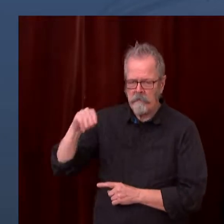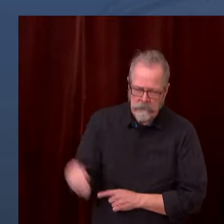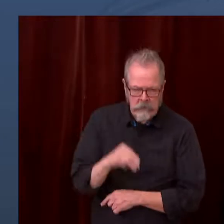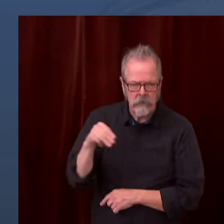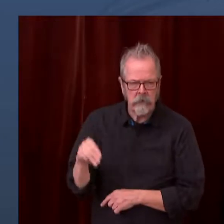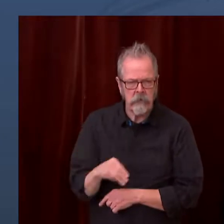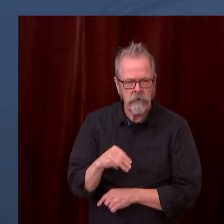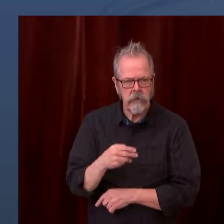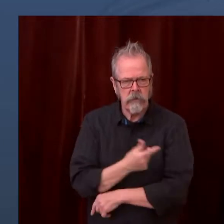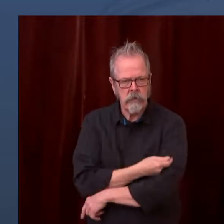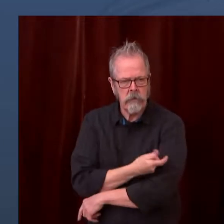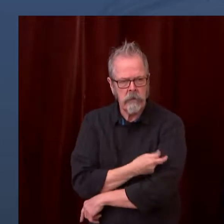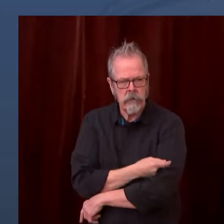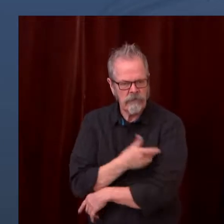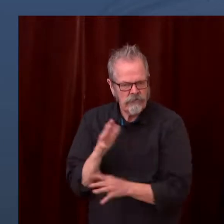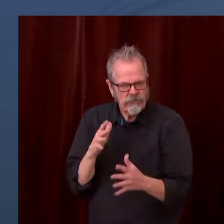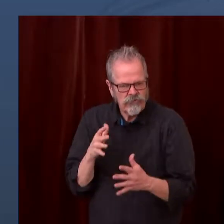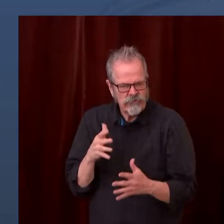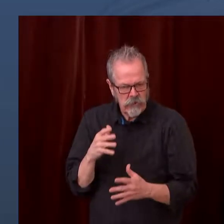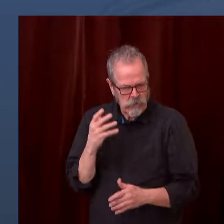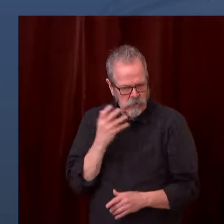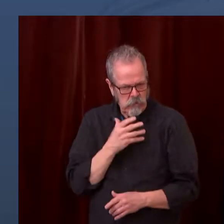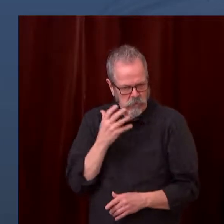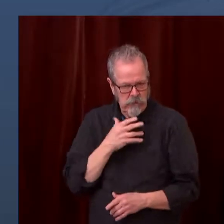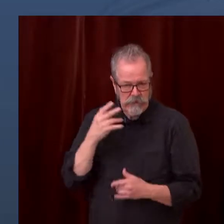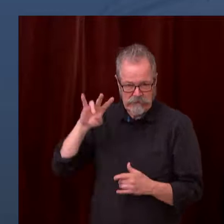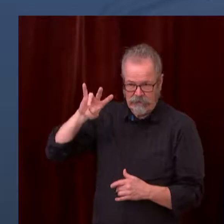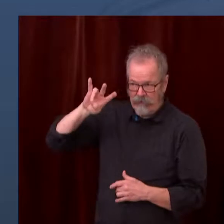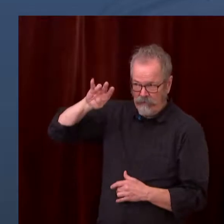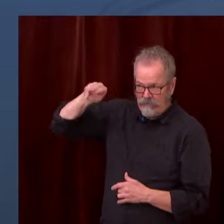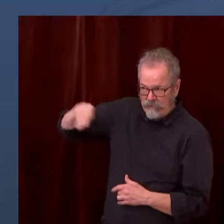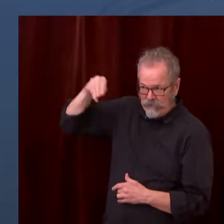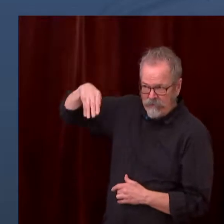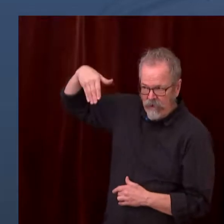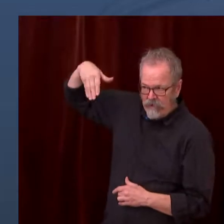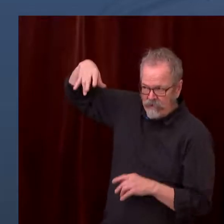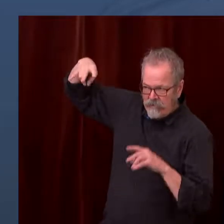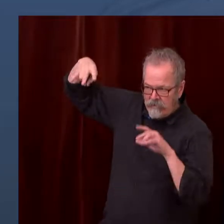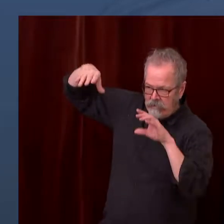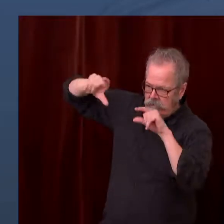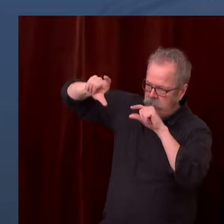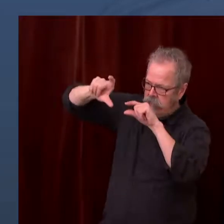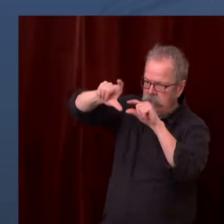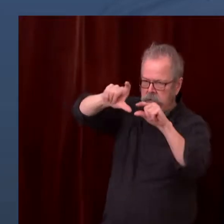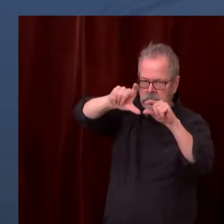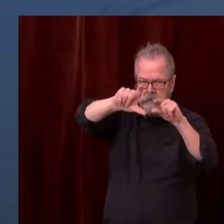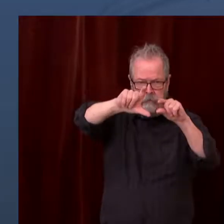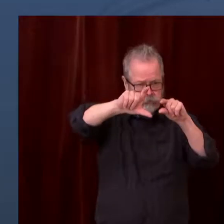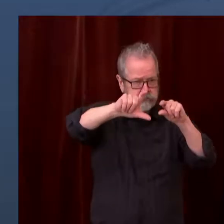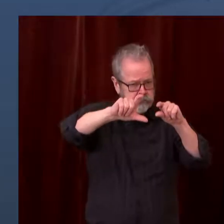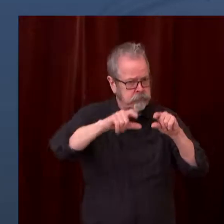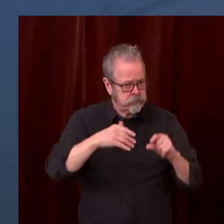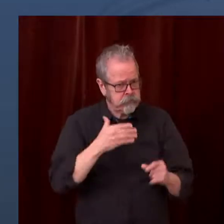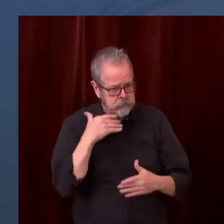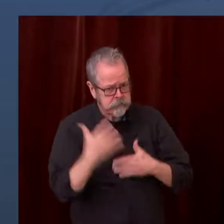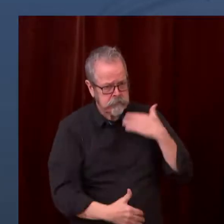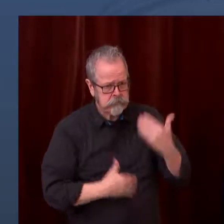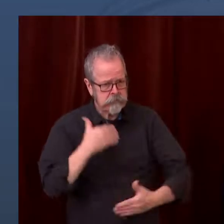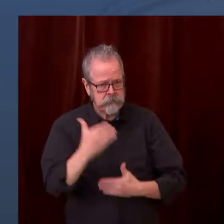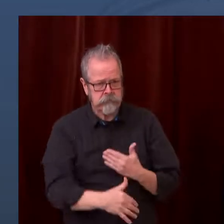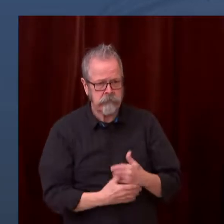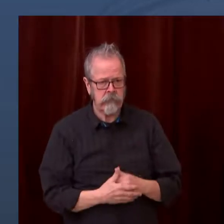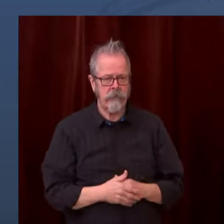think Lacey's camera came on, so it sounds like Lacey wants to say something, but I did want to recognize that as I made my